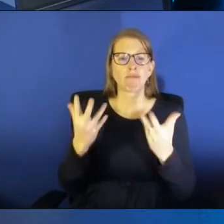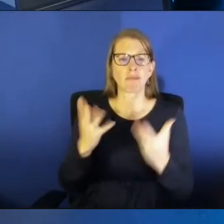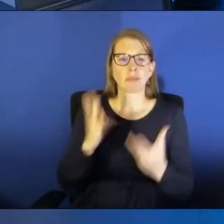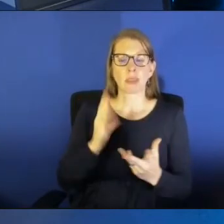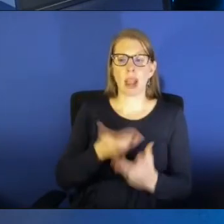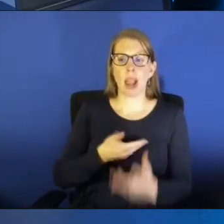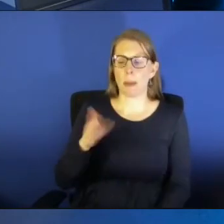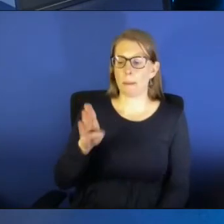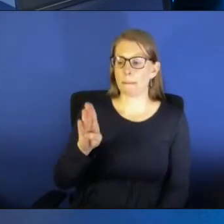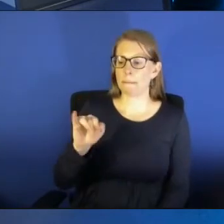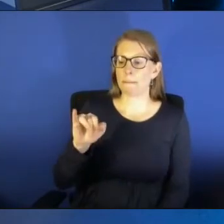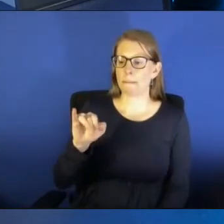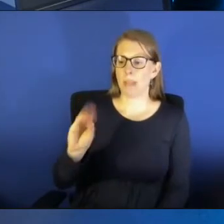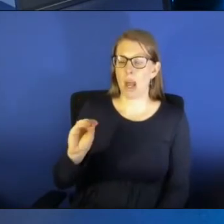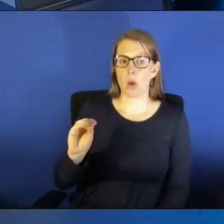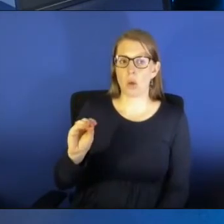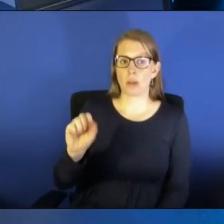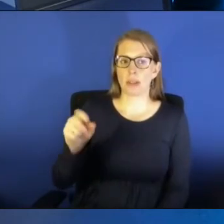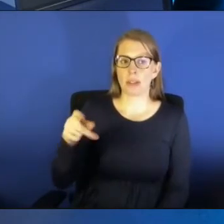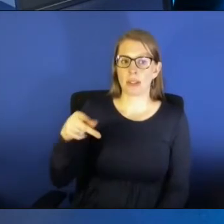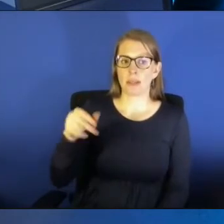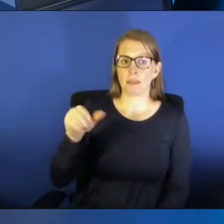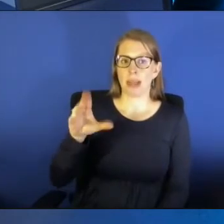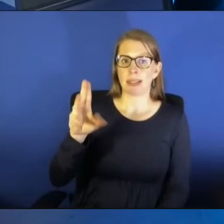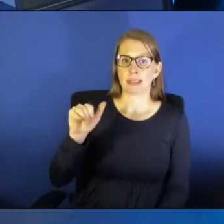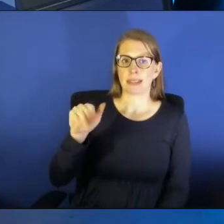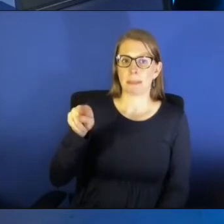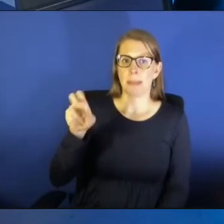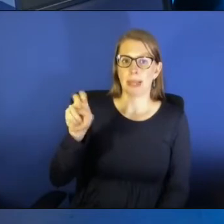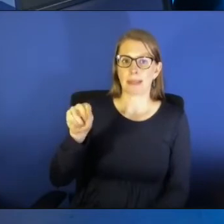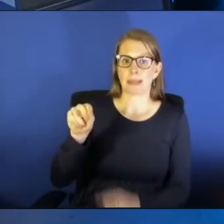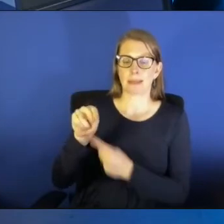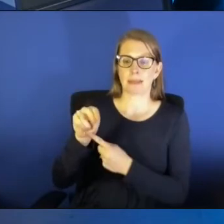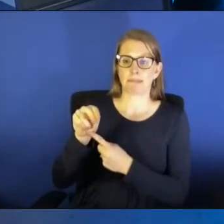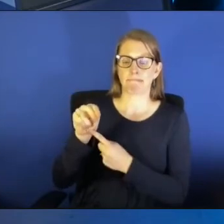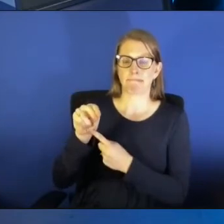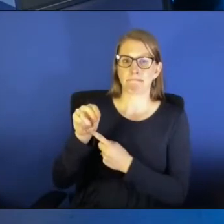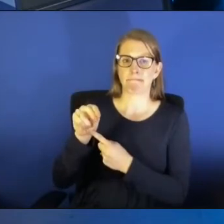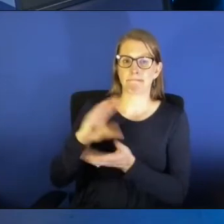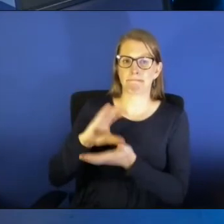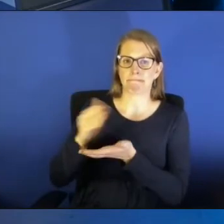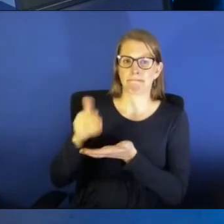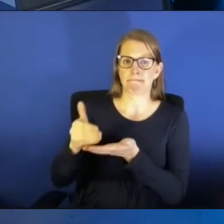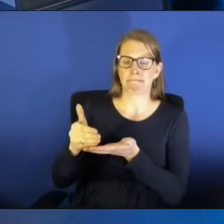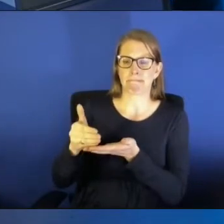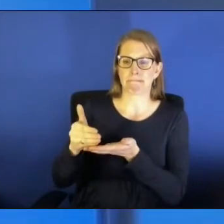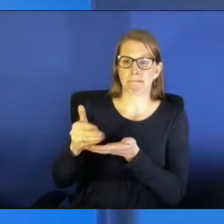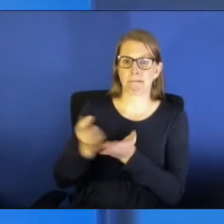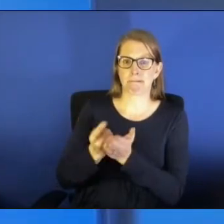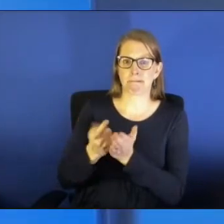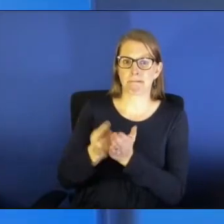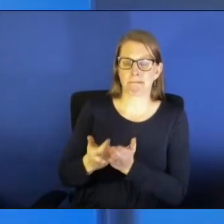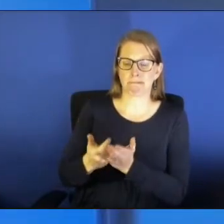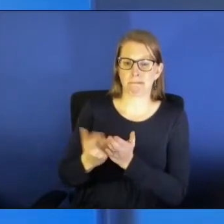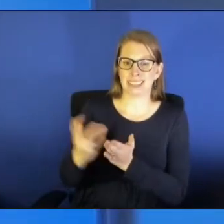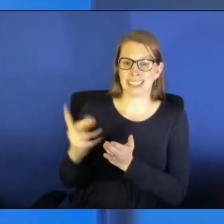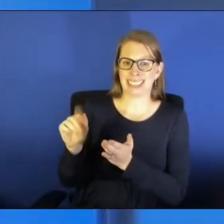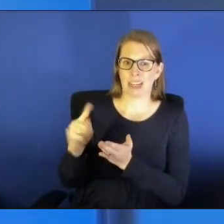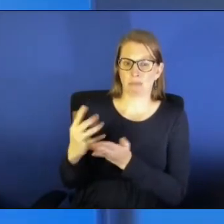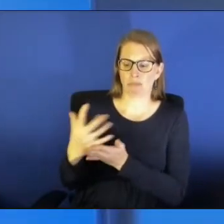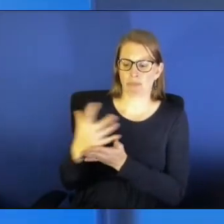biospecimen bank to our research efforts here at the KU Cancer Center? So it's incredibly